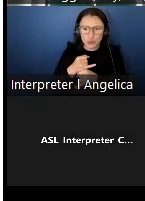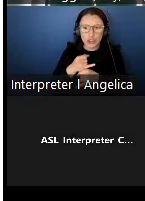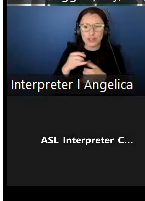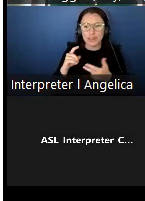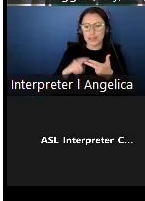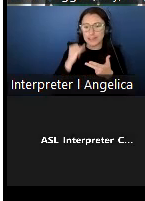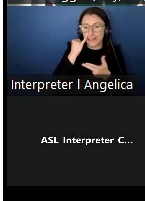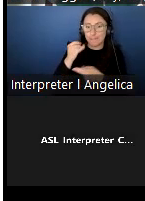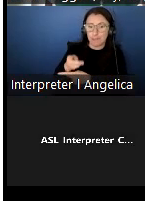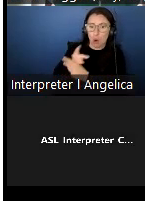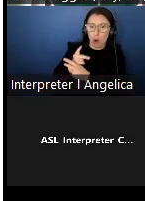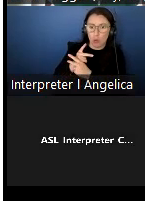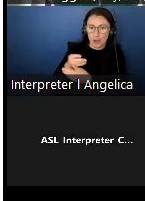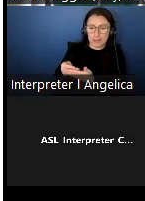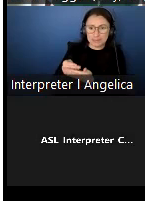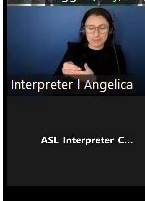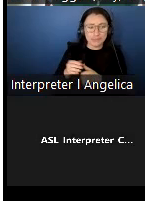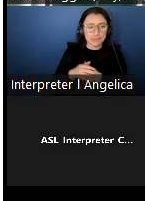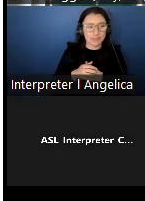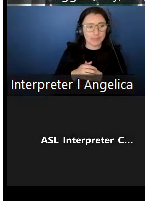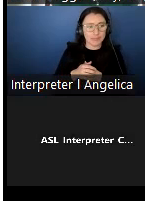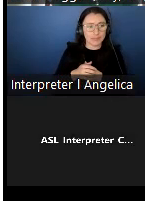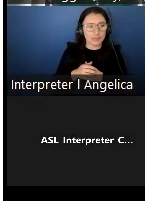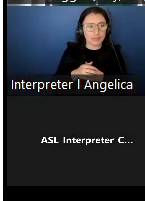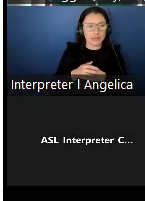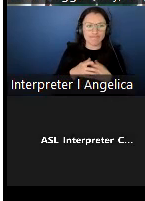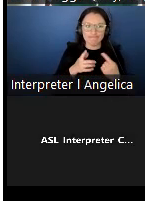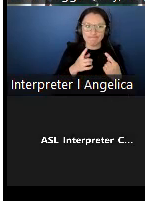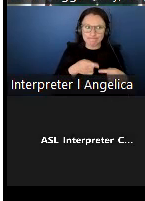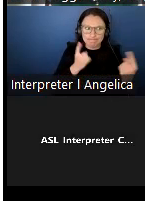that, disputing coerced or unknown charges and